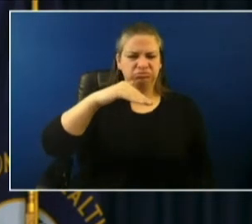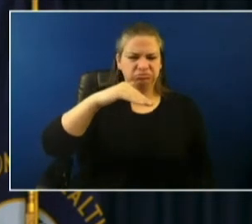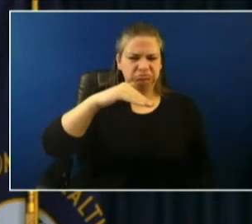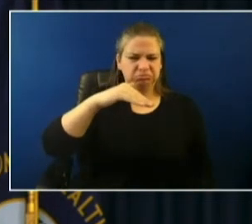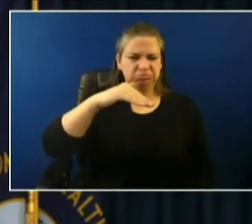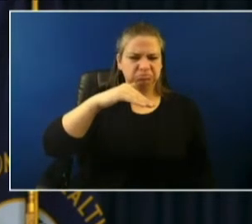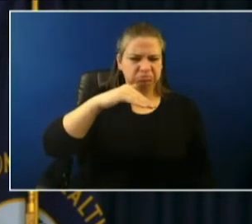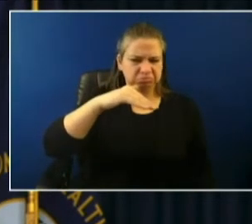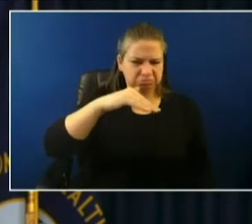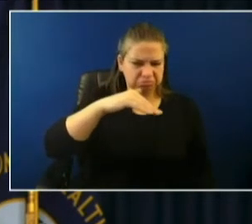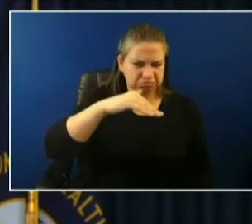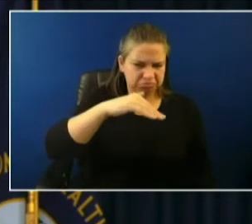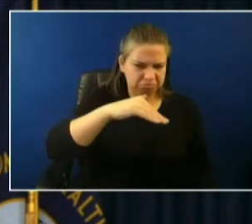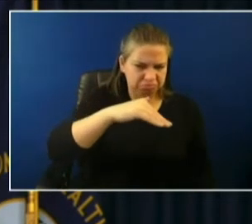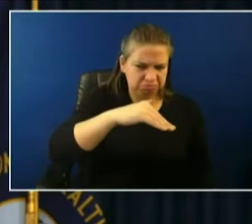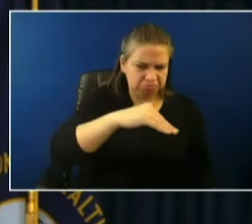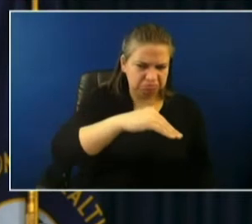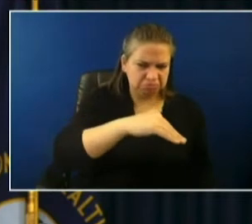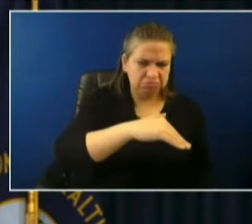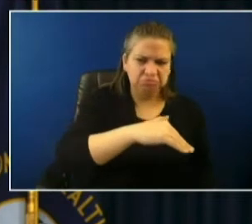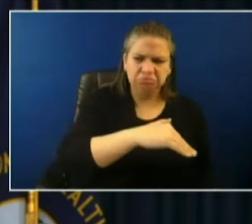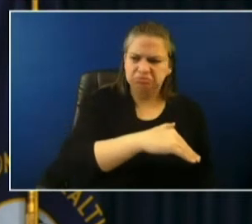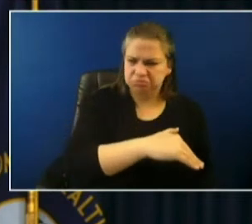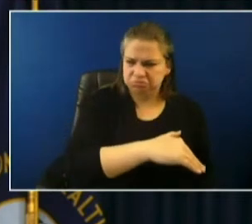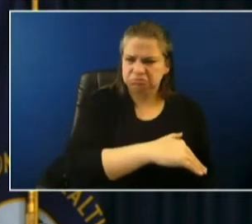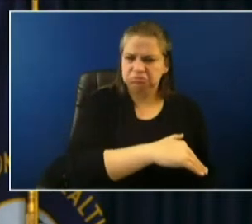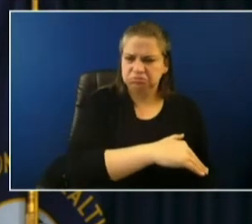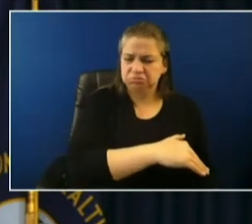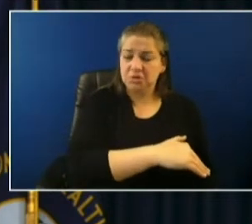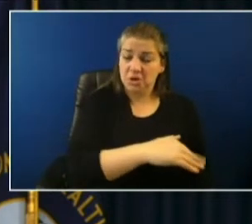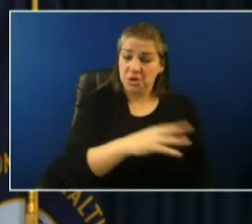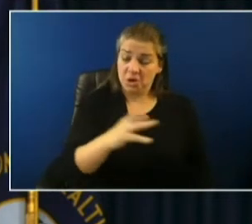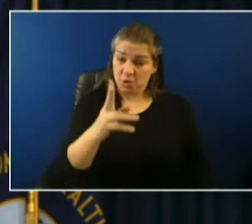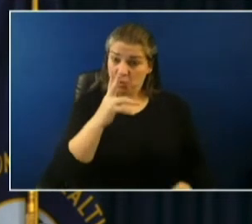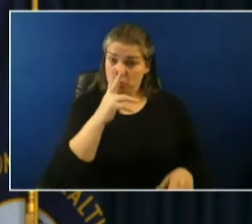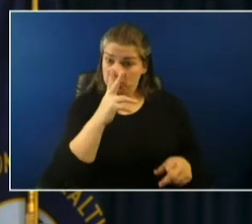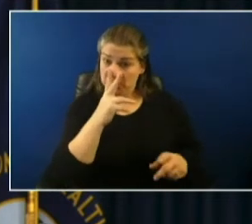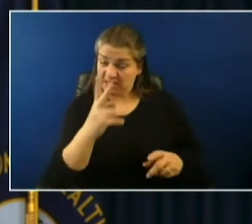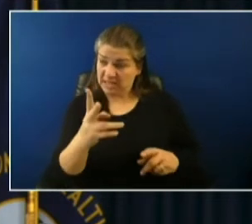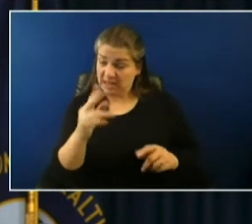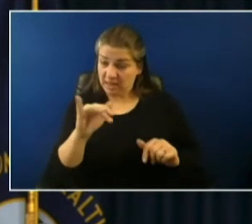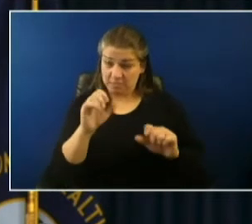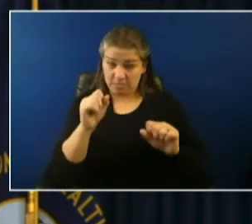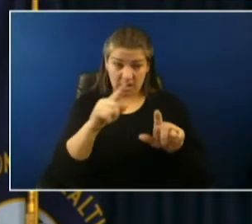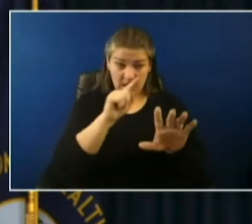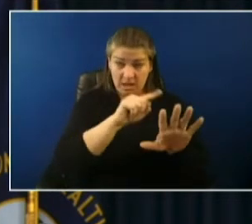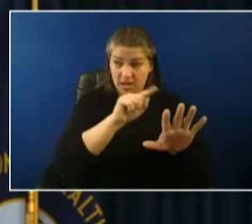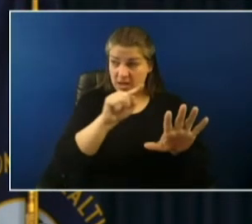declining in cases. And once that starts, once each of our areas is crested, I think